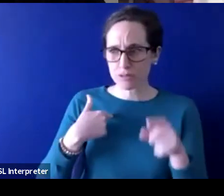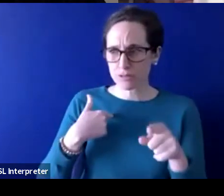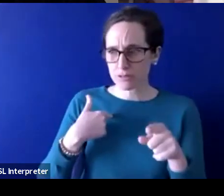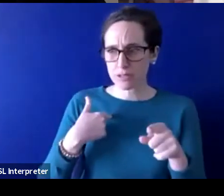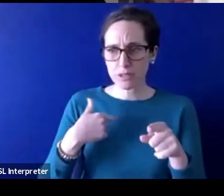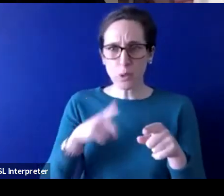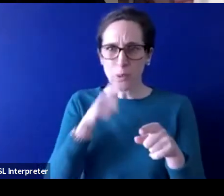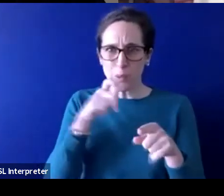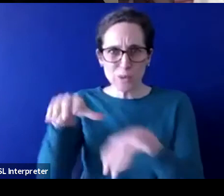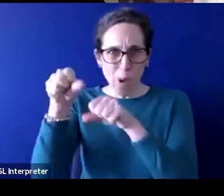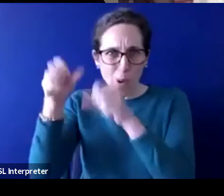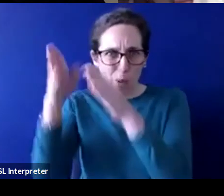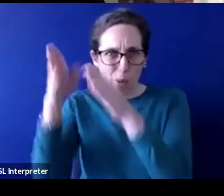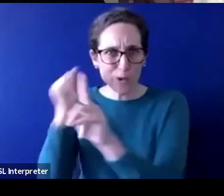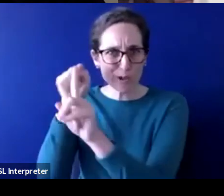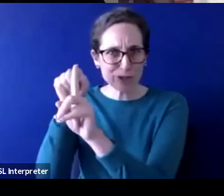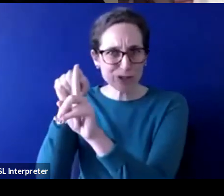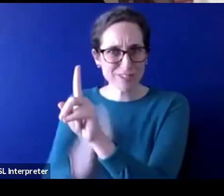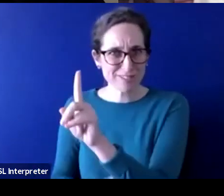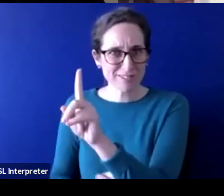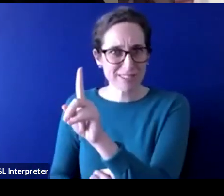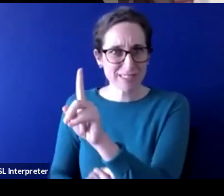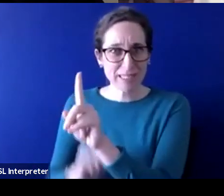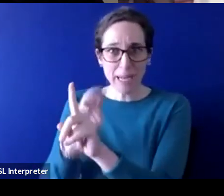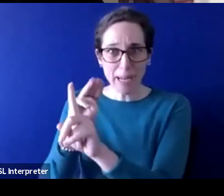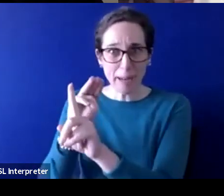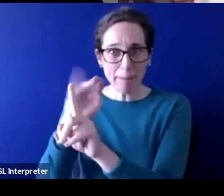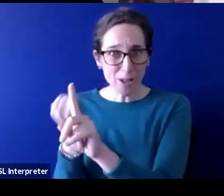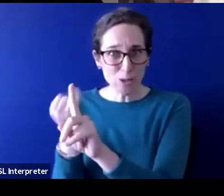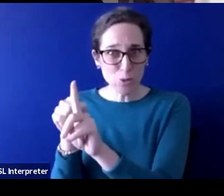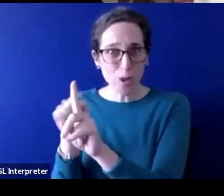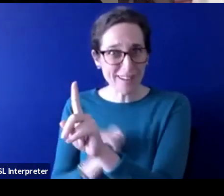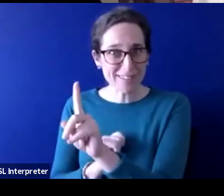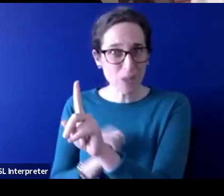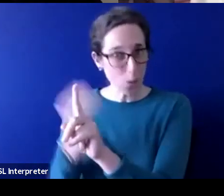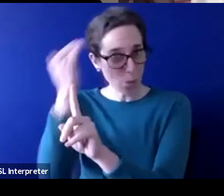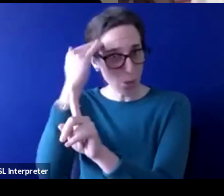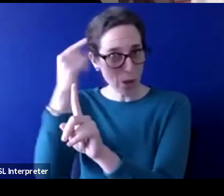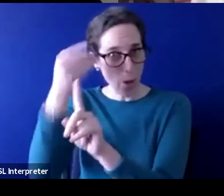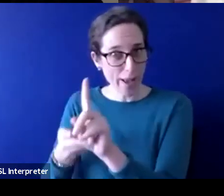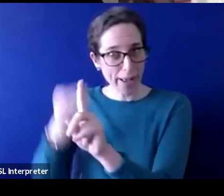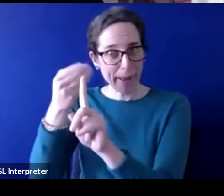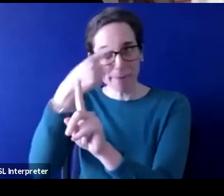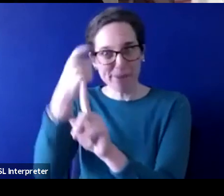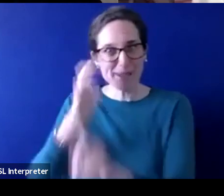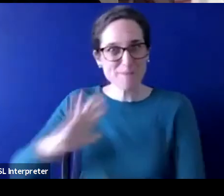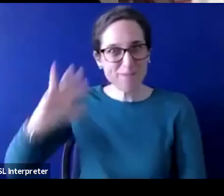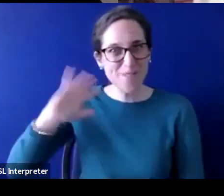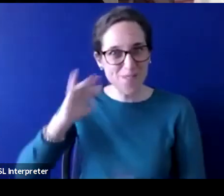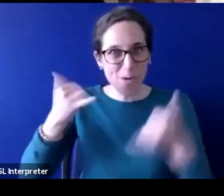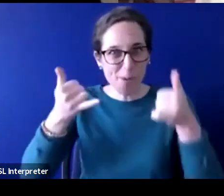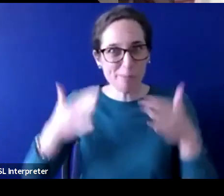are the owners? There's only one black owner and his name is Michael Jordan. And we all know who he is because he used to play in the NBA. You can't, you